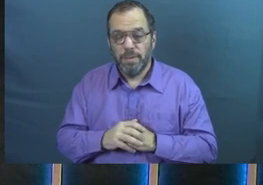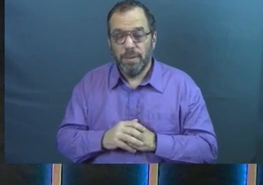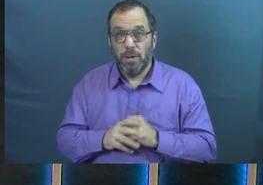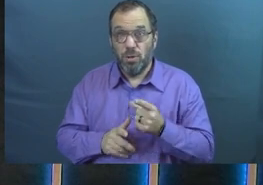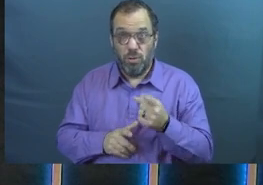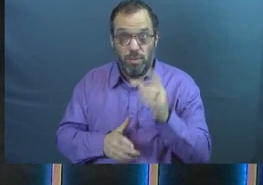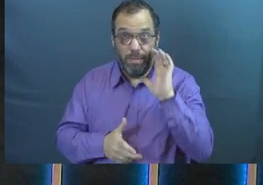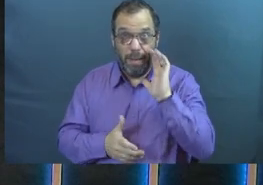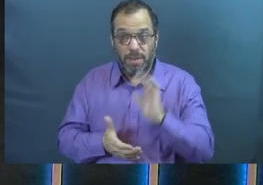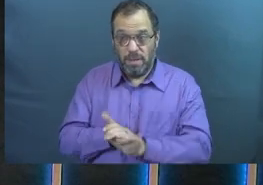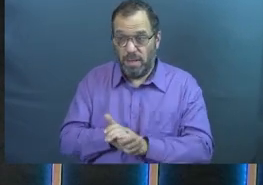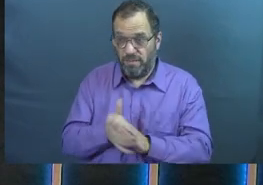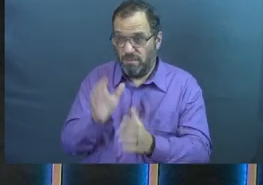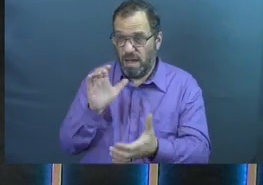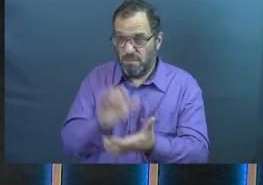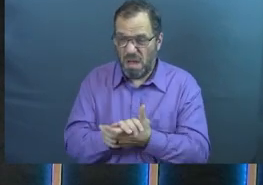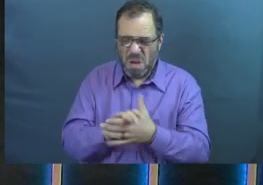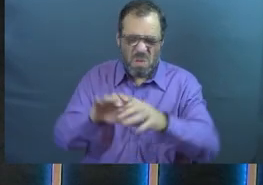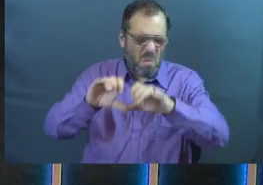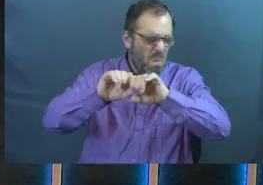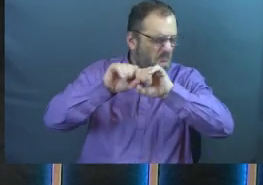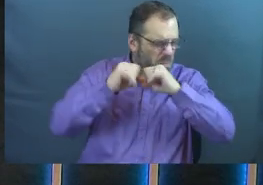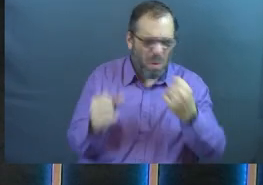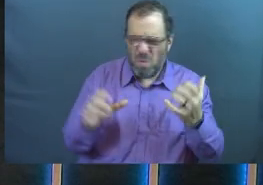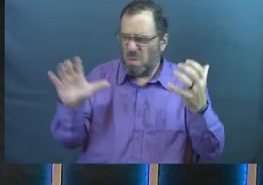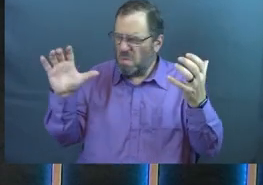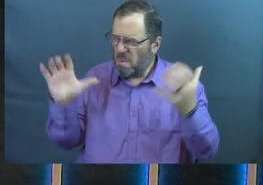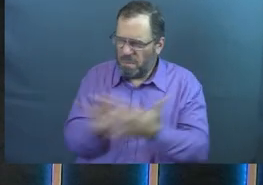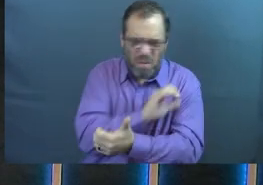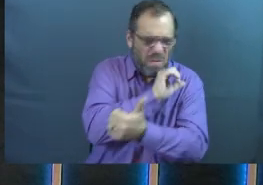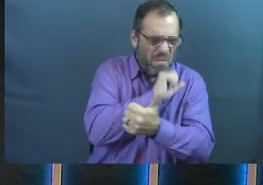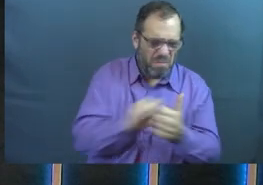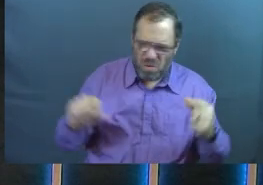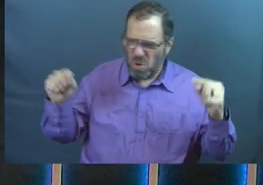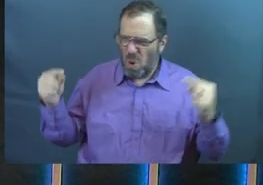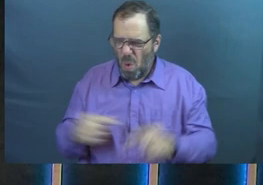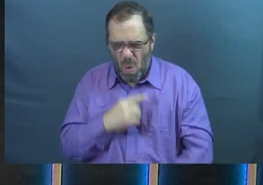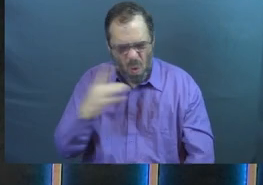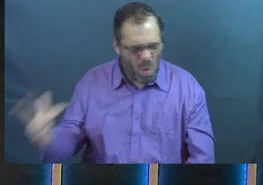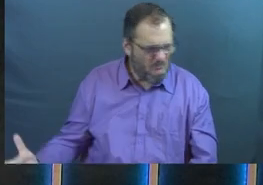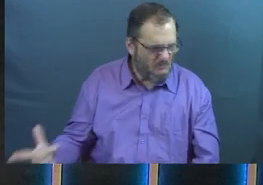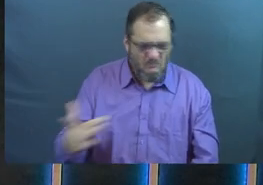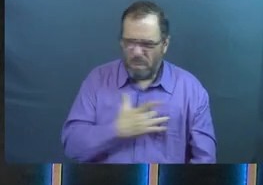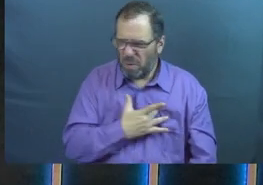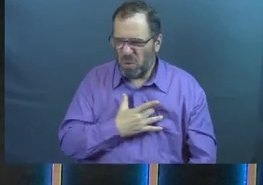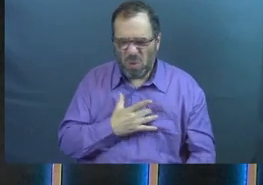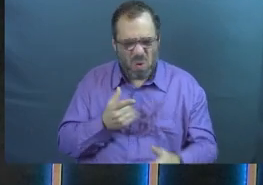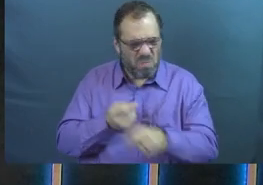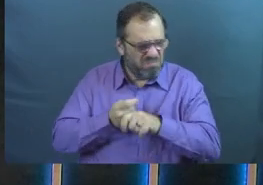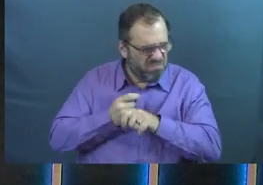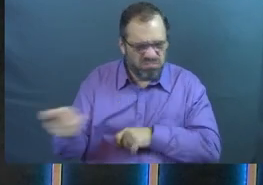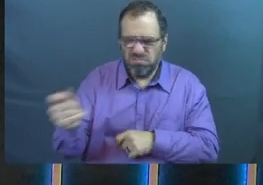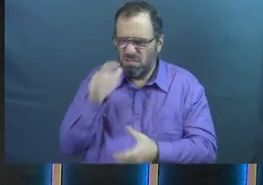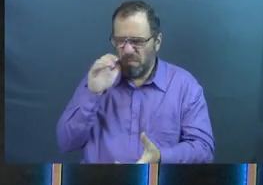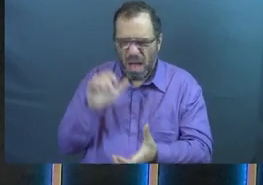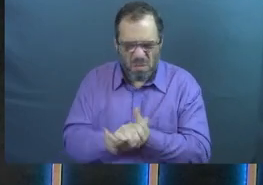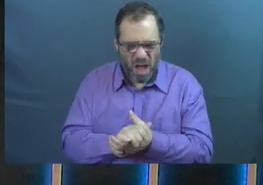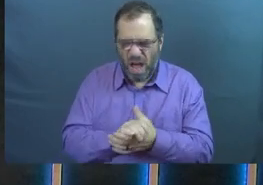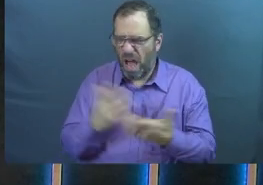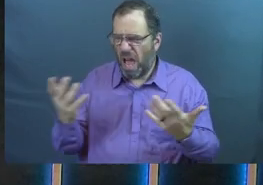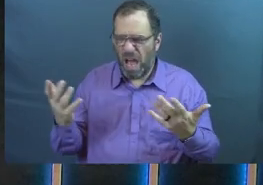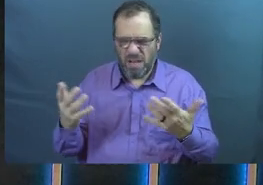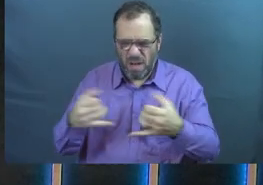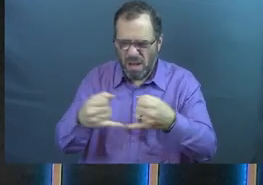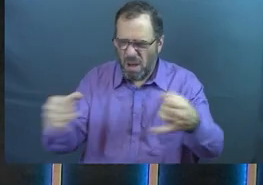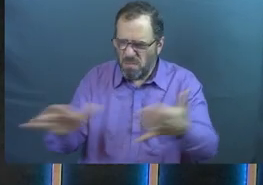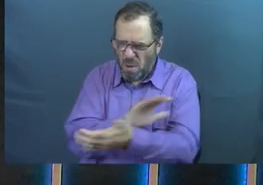You might believe that your marriage is too broken today, that you've hurt each other too deeply, been too cruel, crossed too many